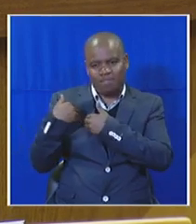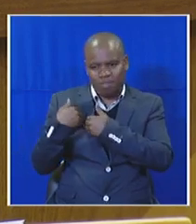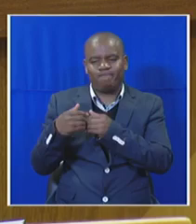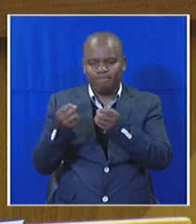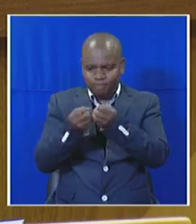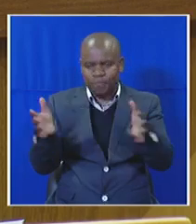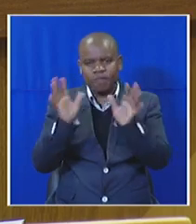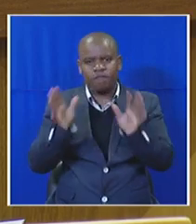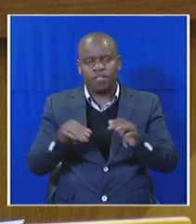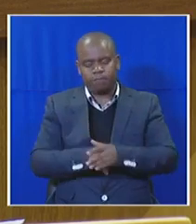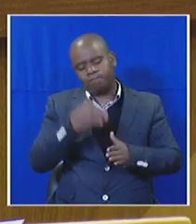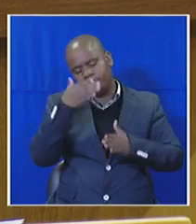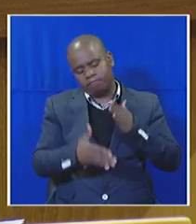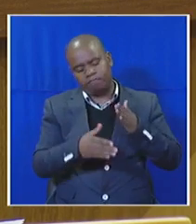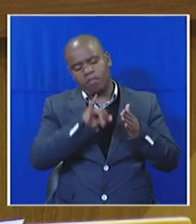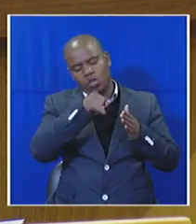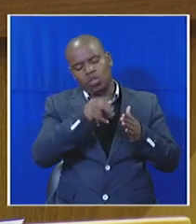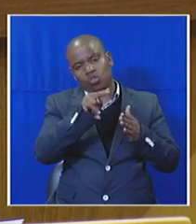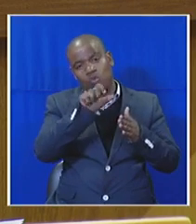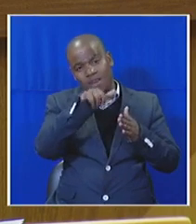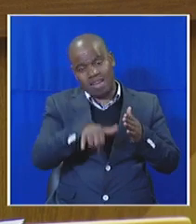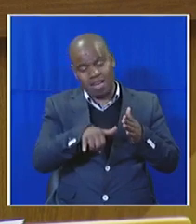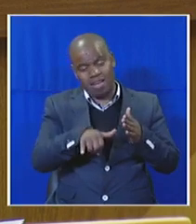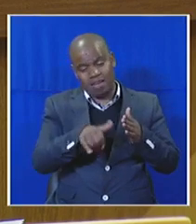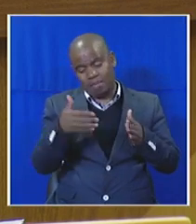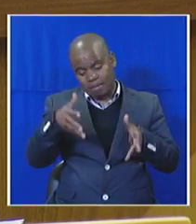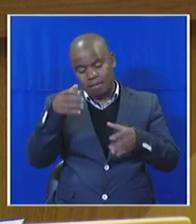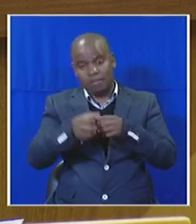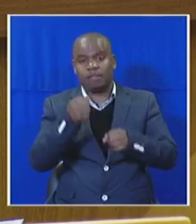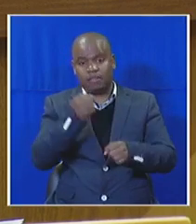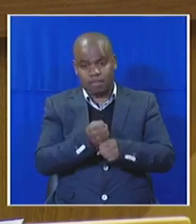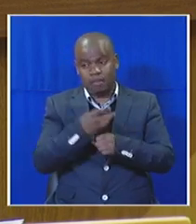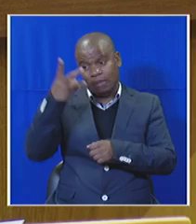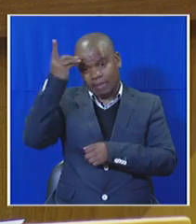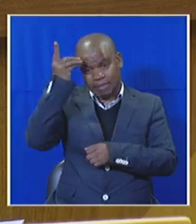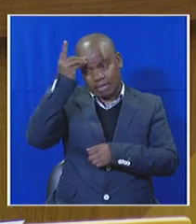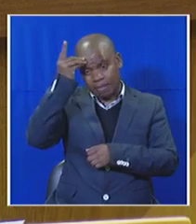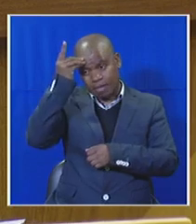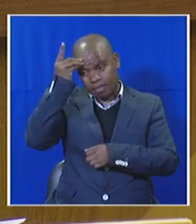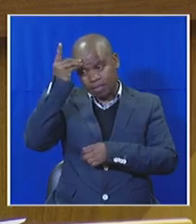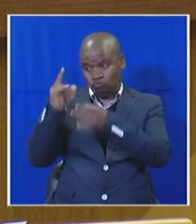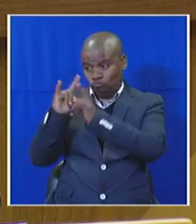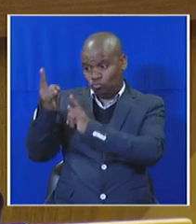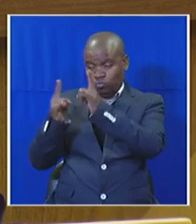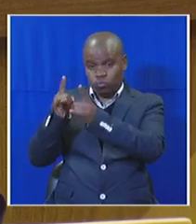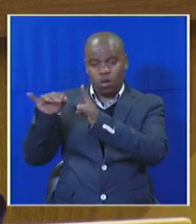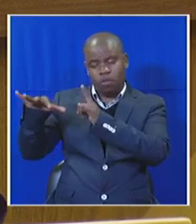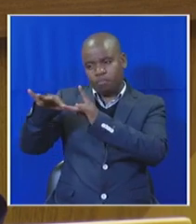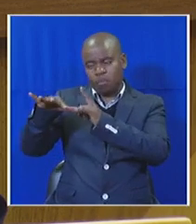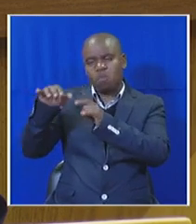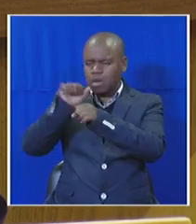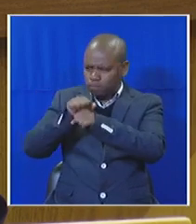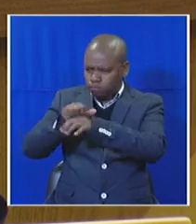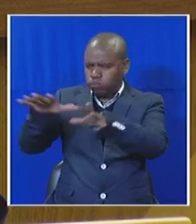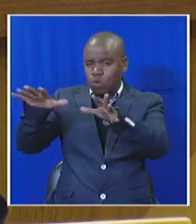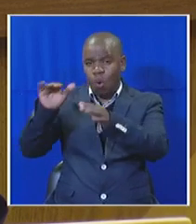By July 2015, the city of eThekwini had connected more than